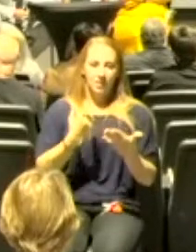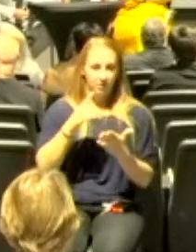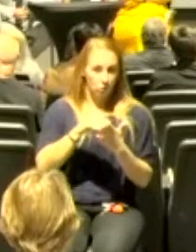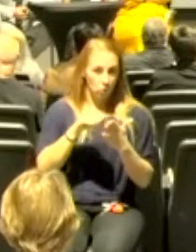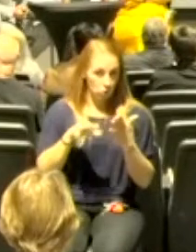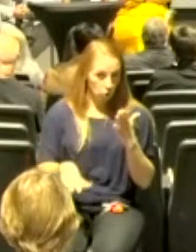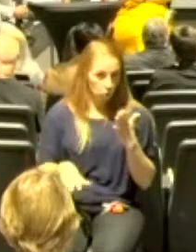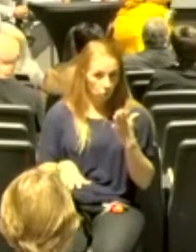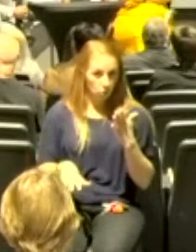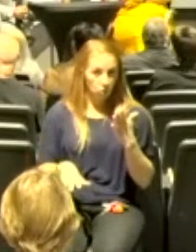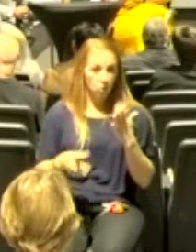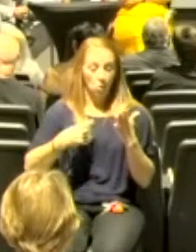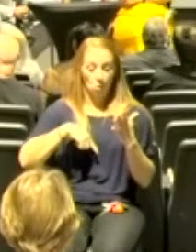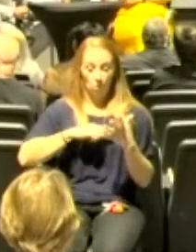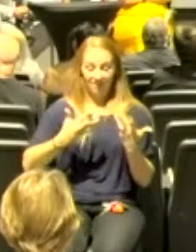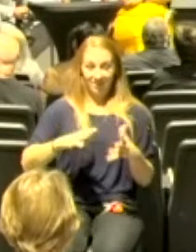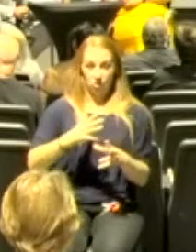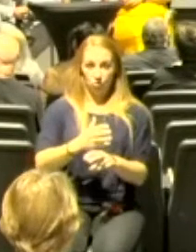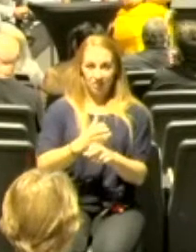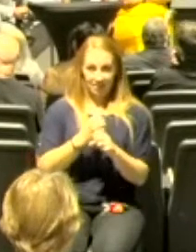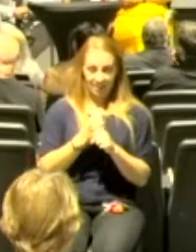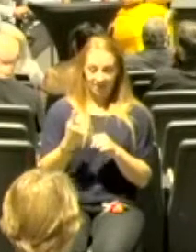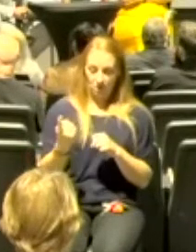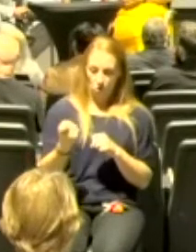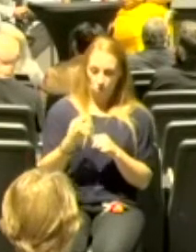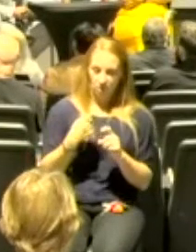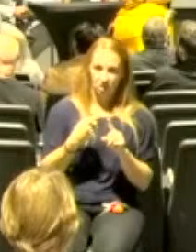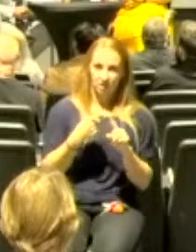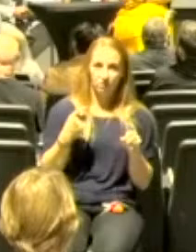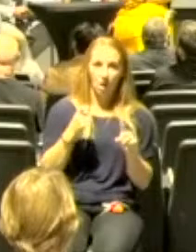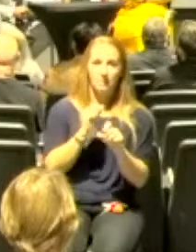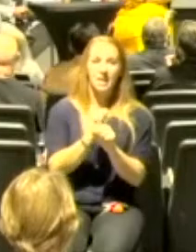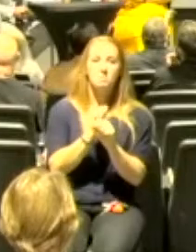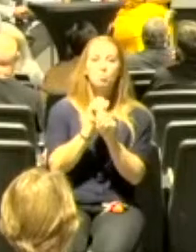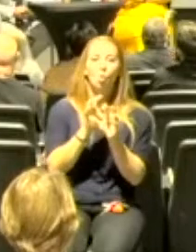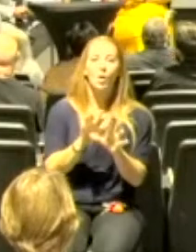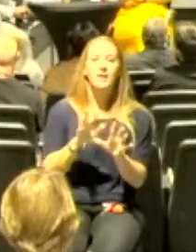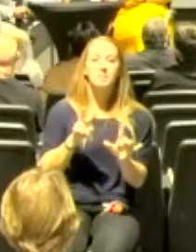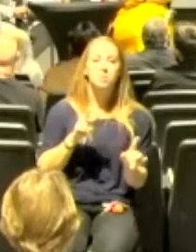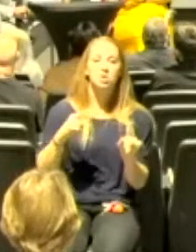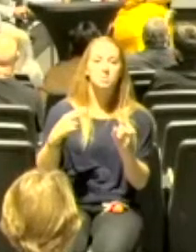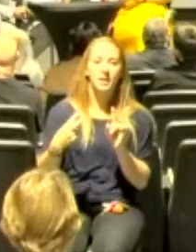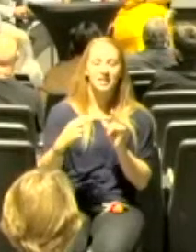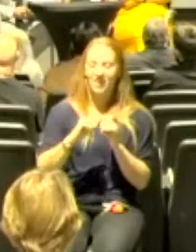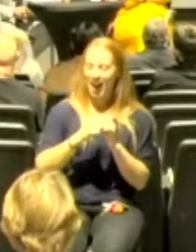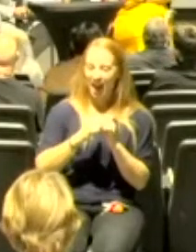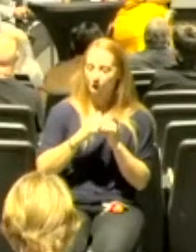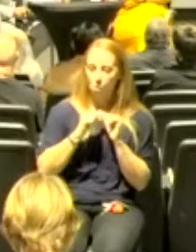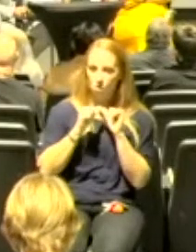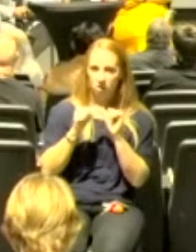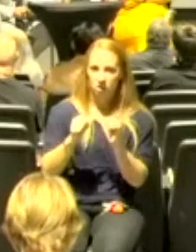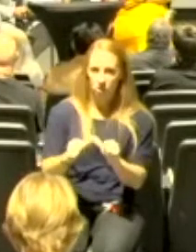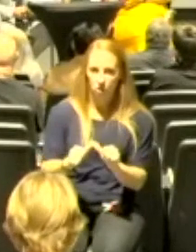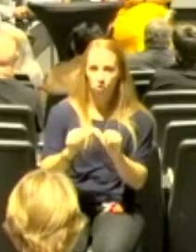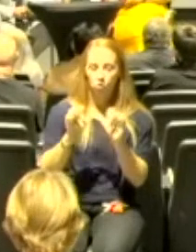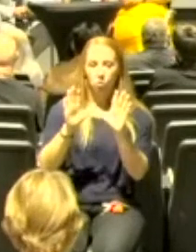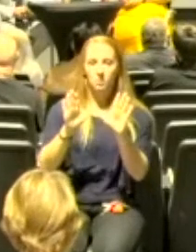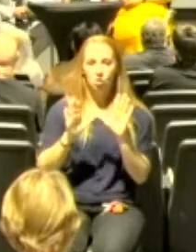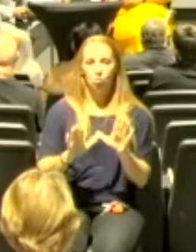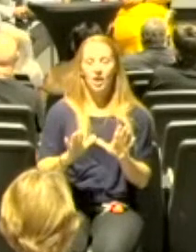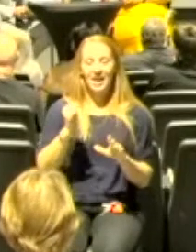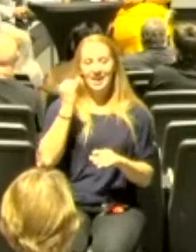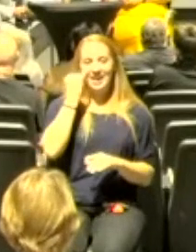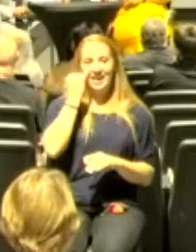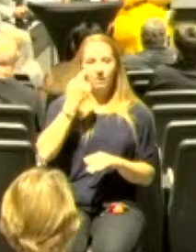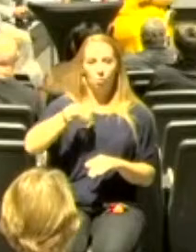students. We received a question from an employee perspective. How will we continue to be great if we are in the